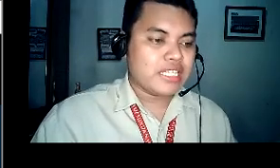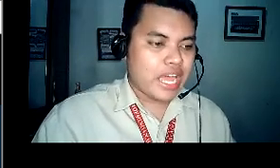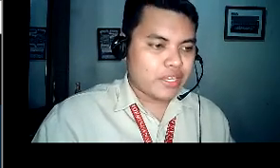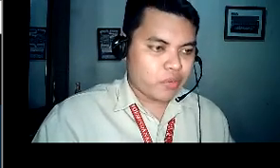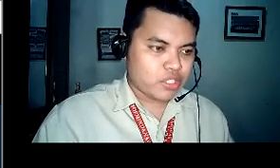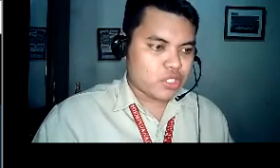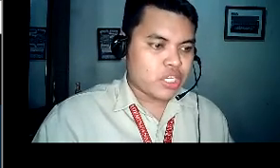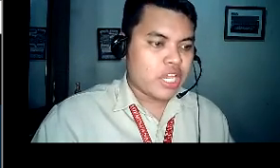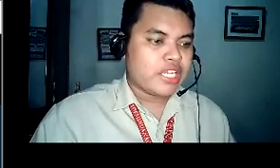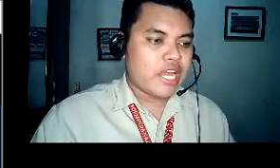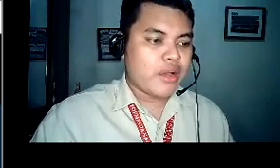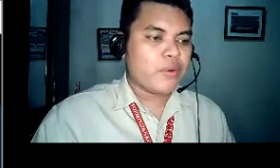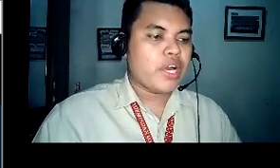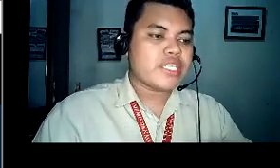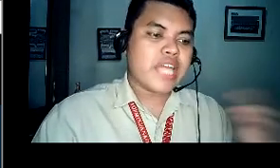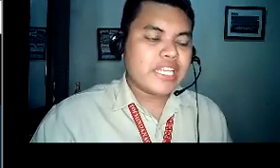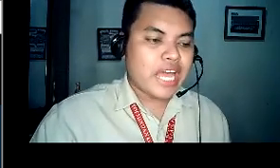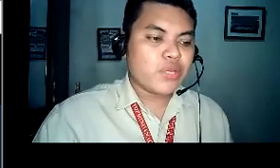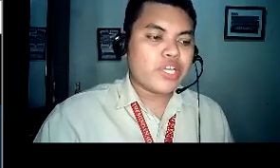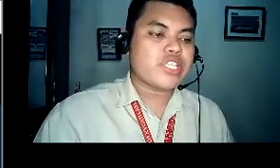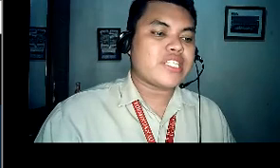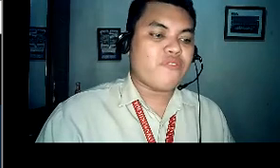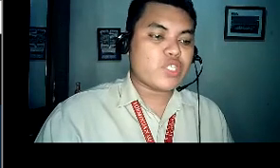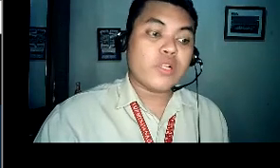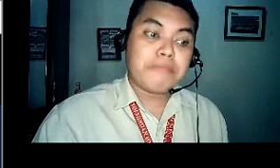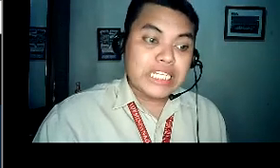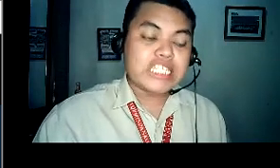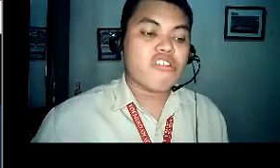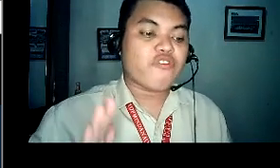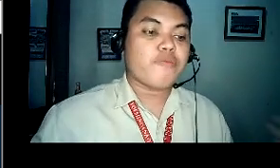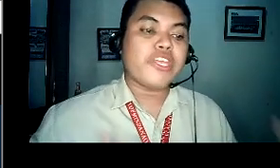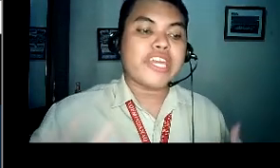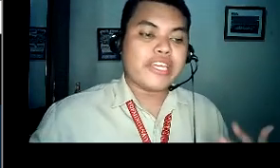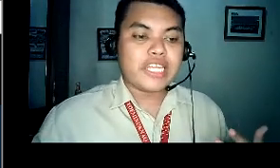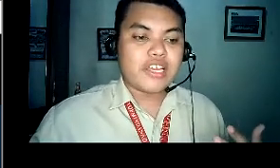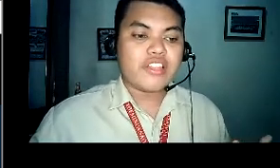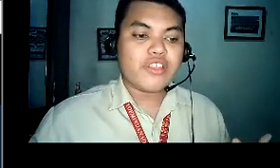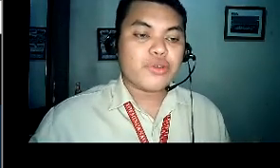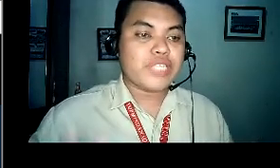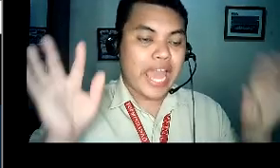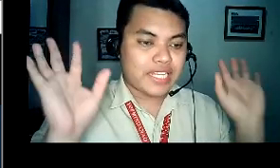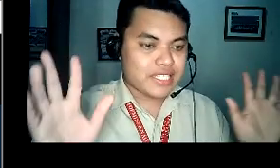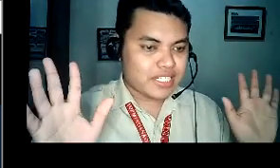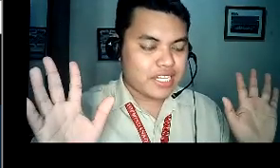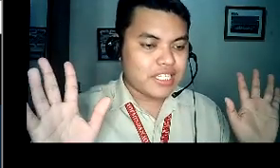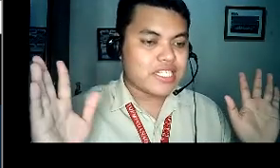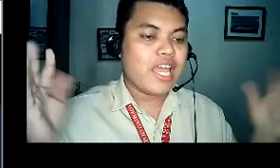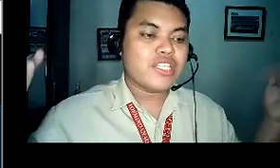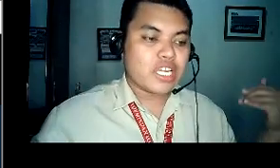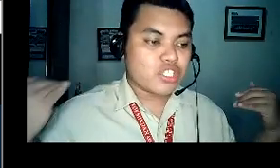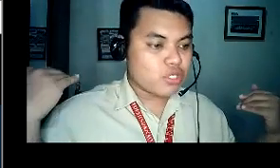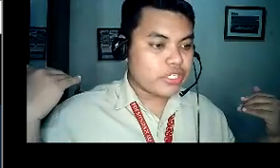sign language. Now, sign language is a visual means of communicating through the hand